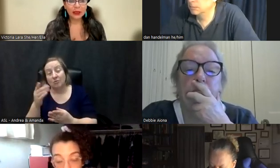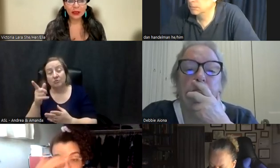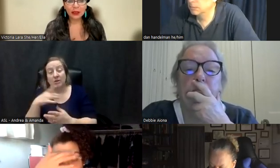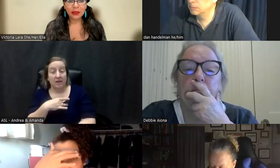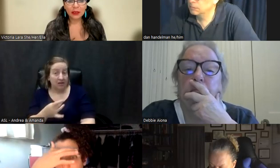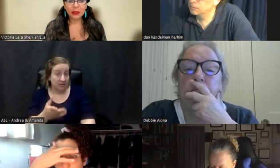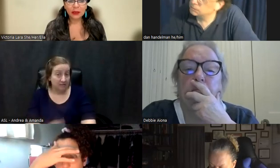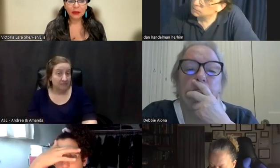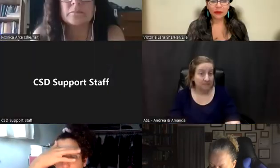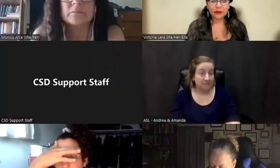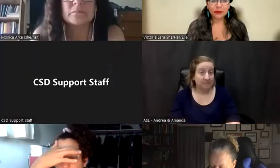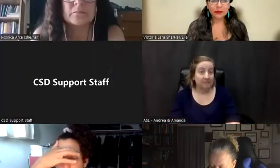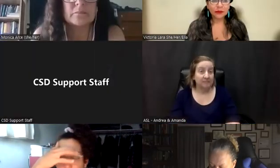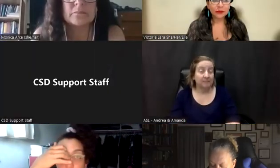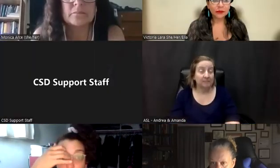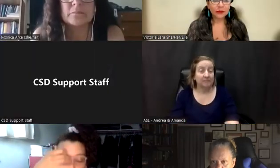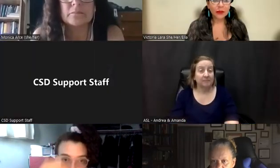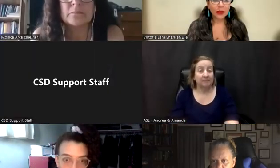like.